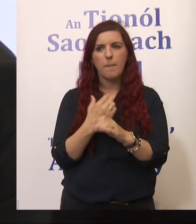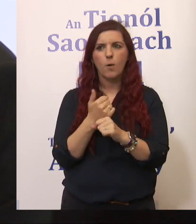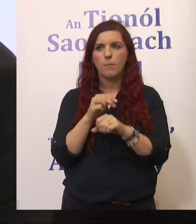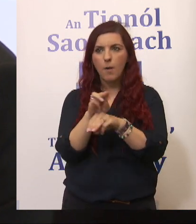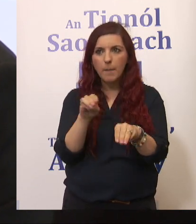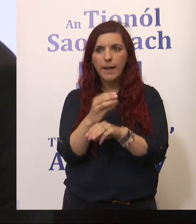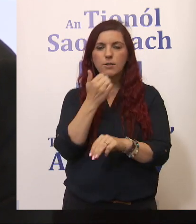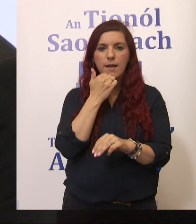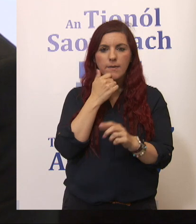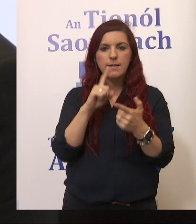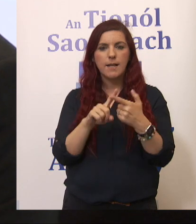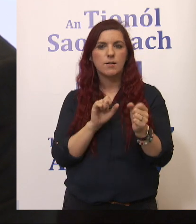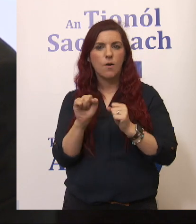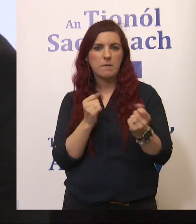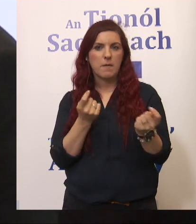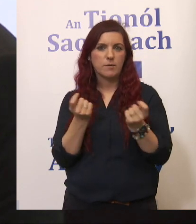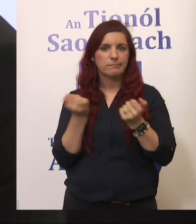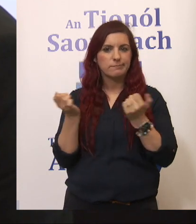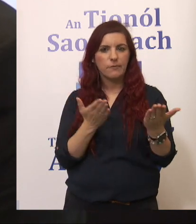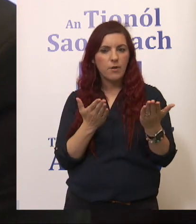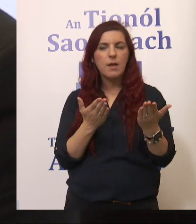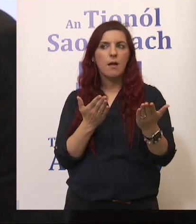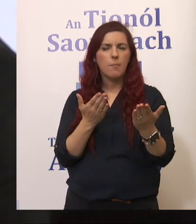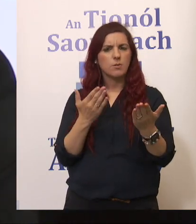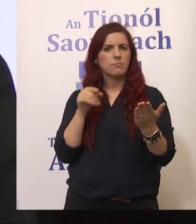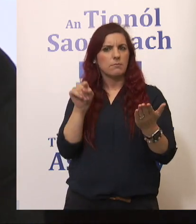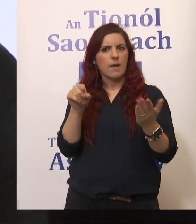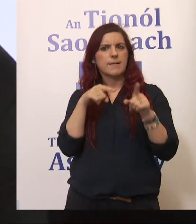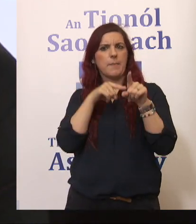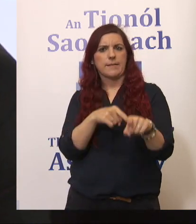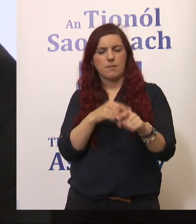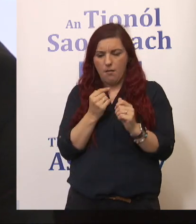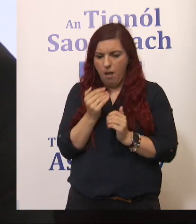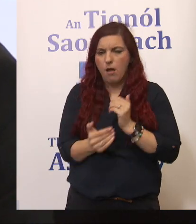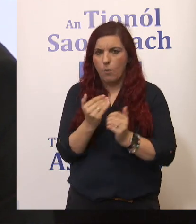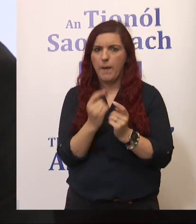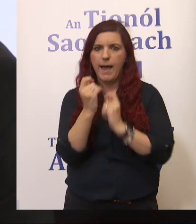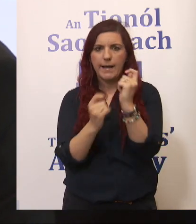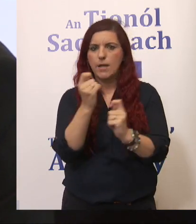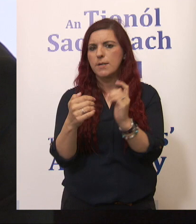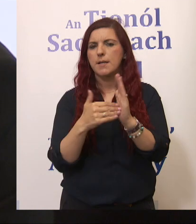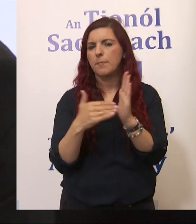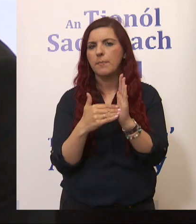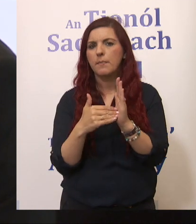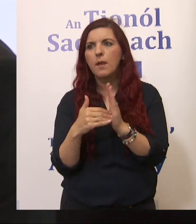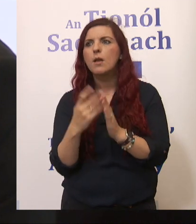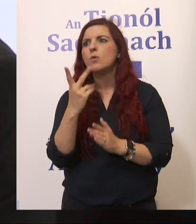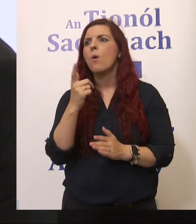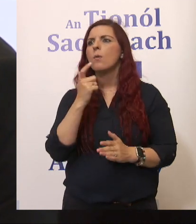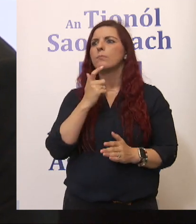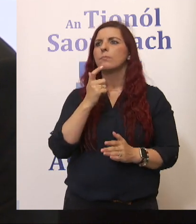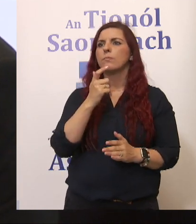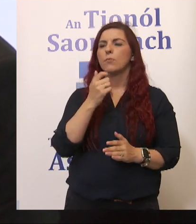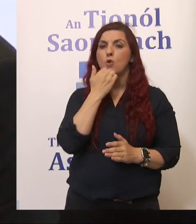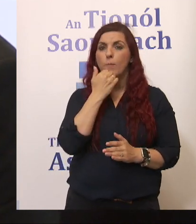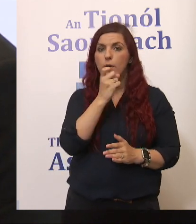levels and service demands in different fields. But it is subject to ongoing allocations and personnel numbers, I suppose, ultimately